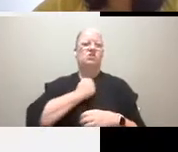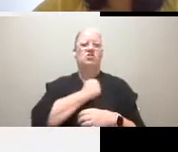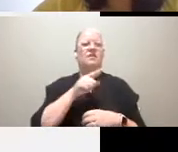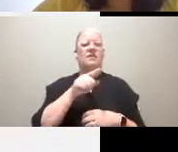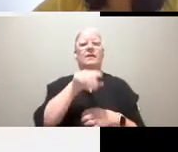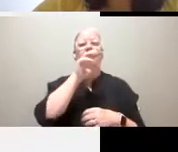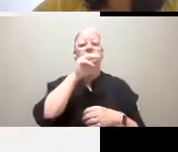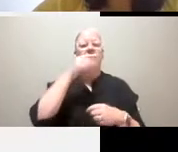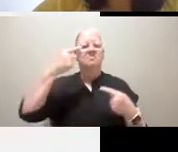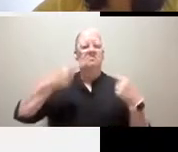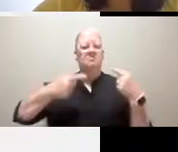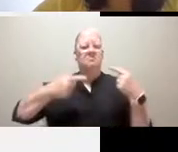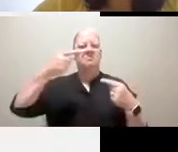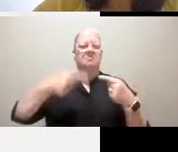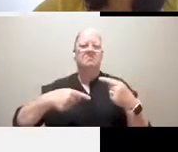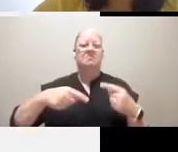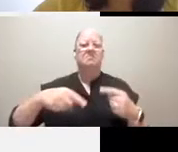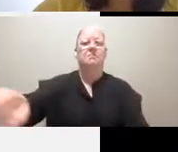is